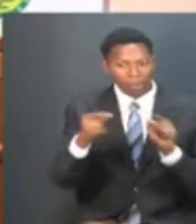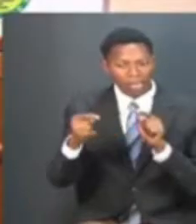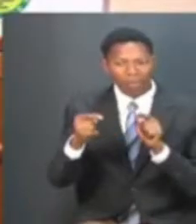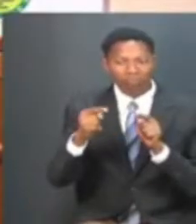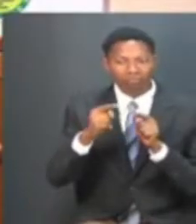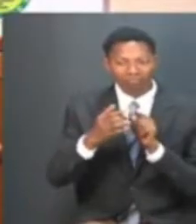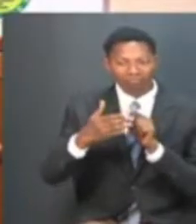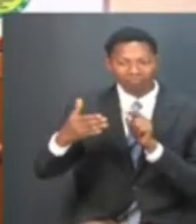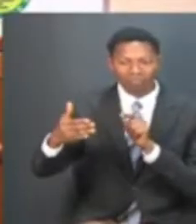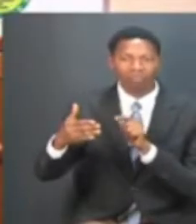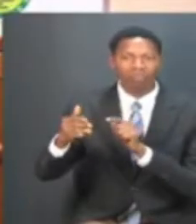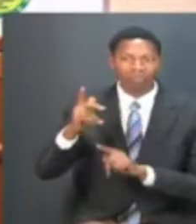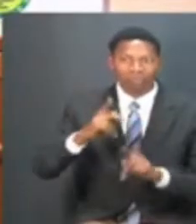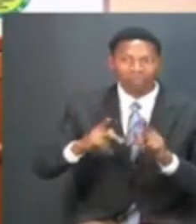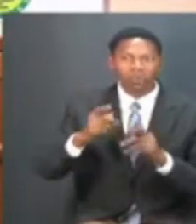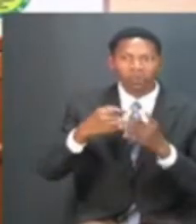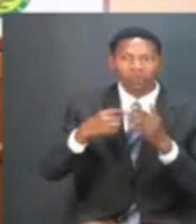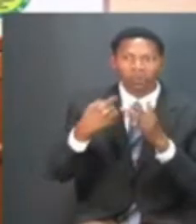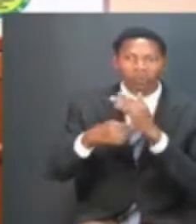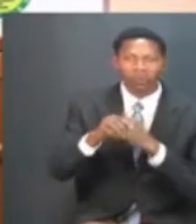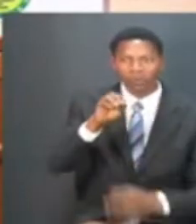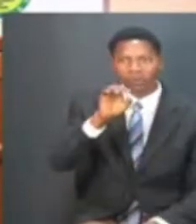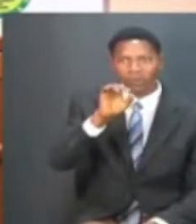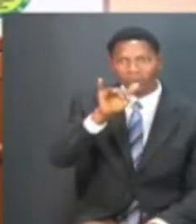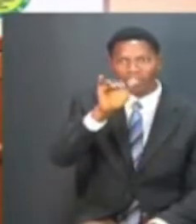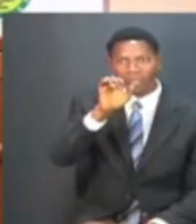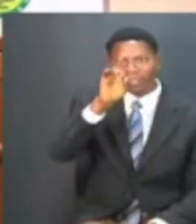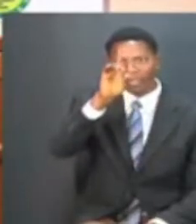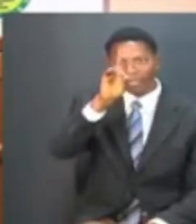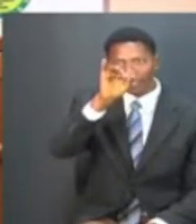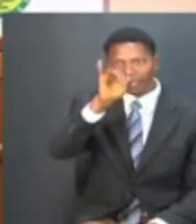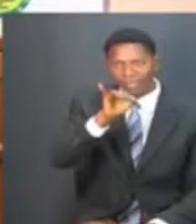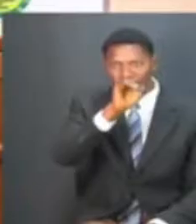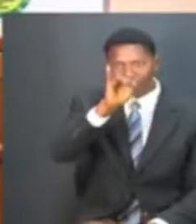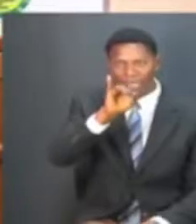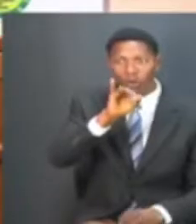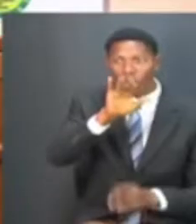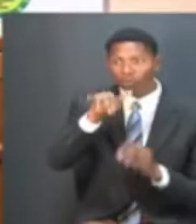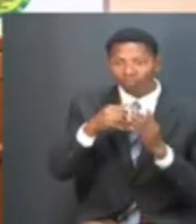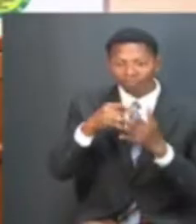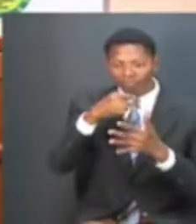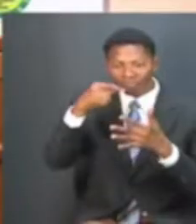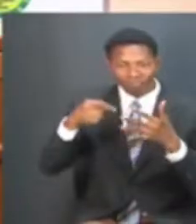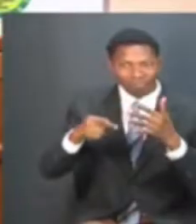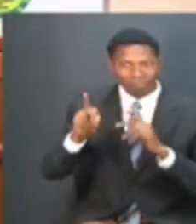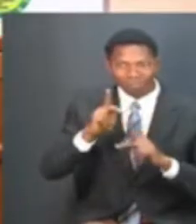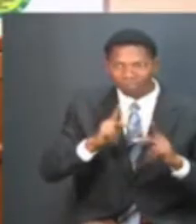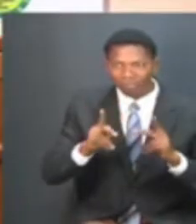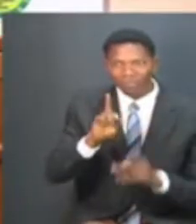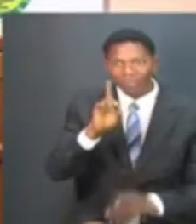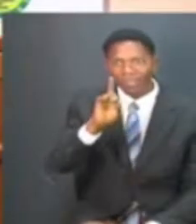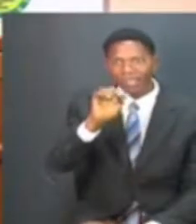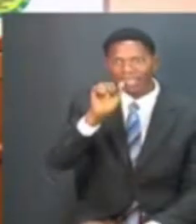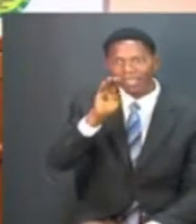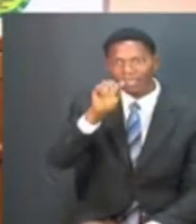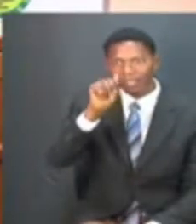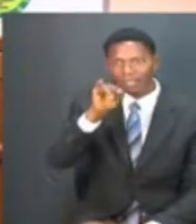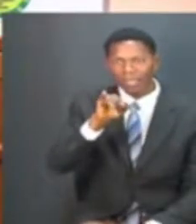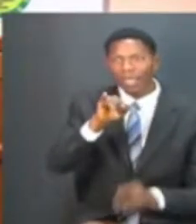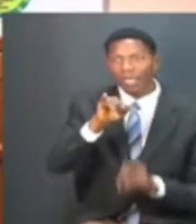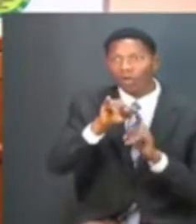Makango to Yeji, from Lonto to Yeji, Dambai, all